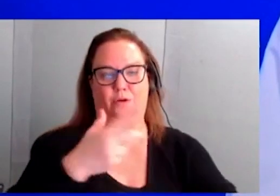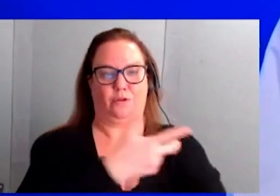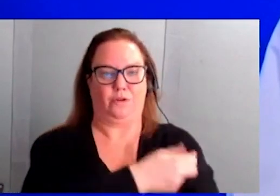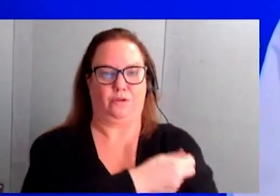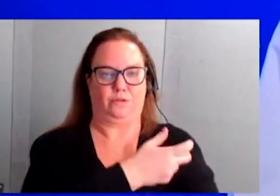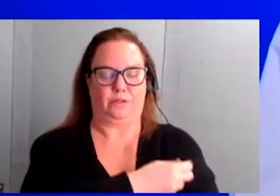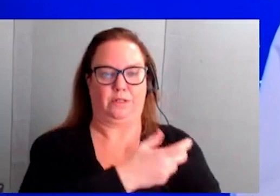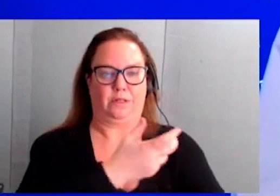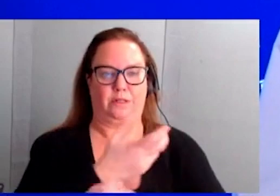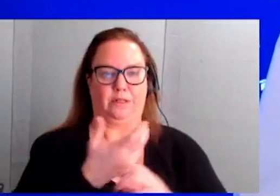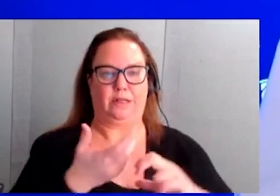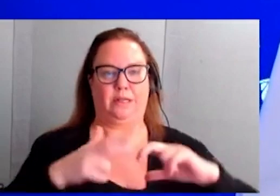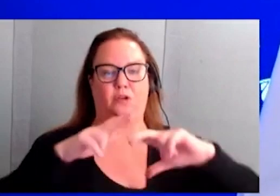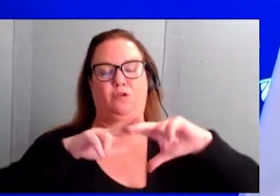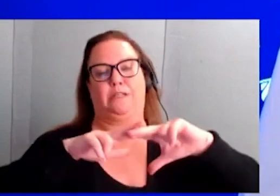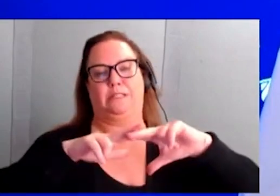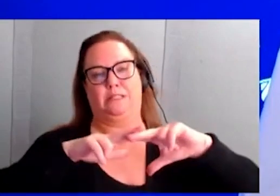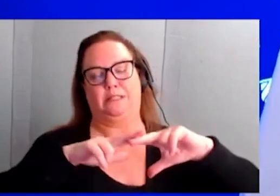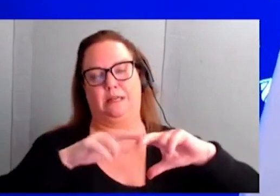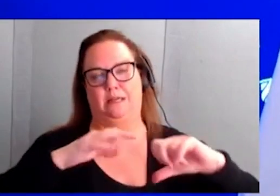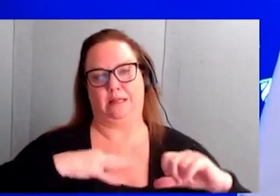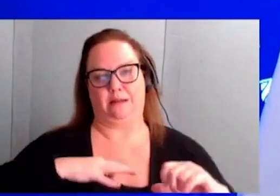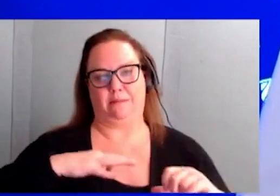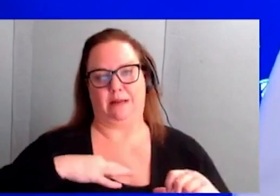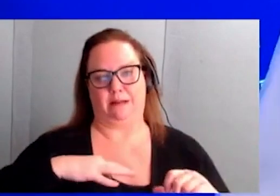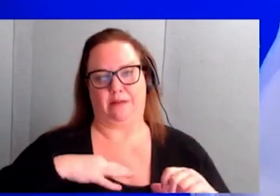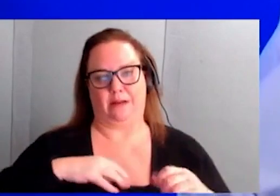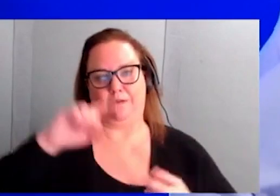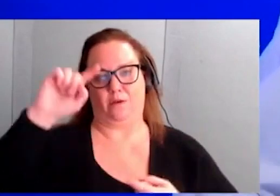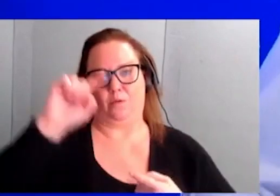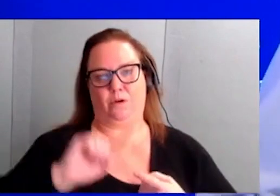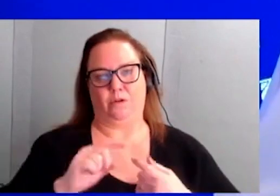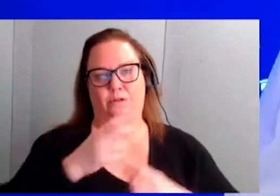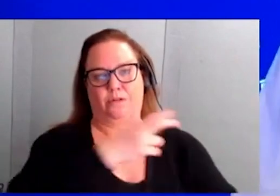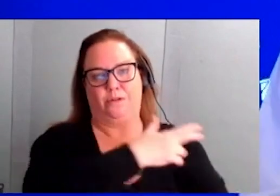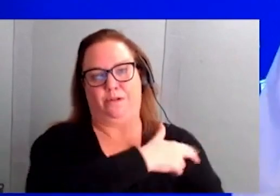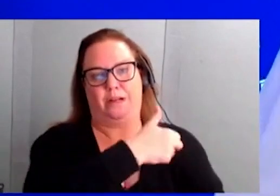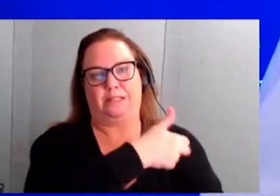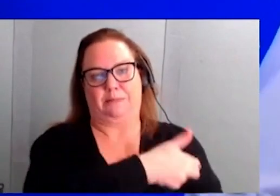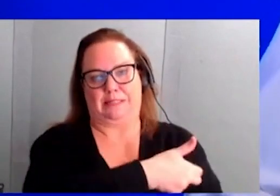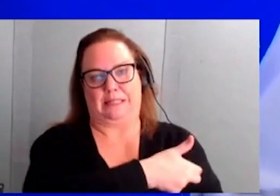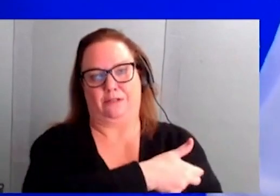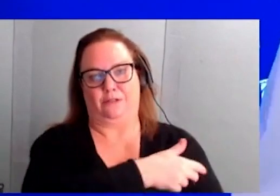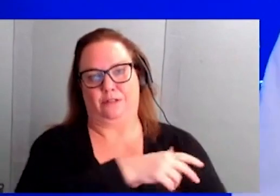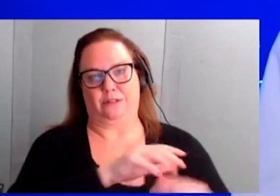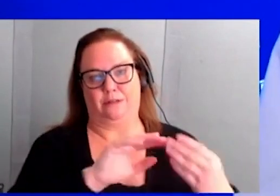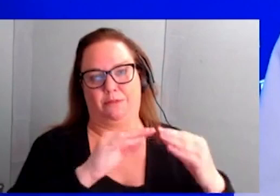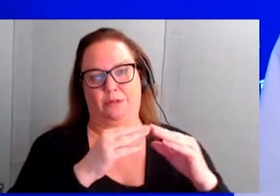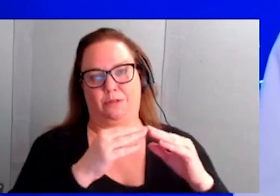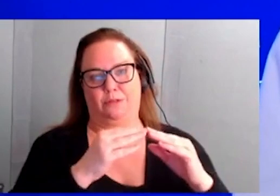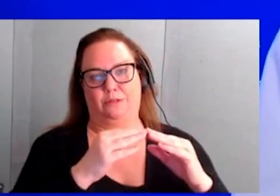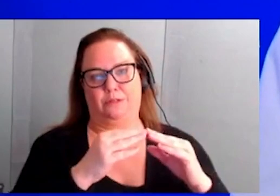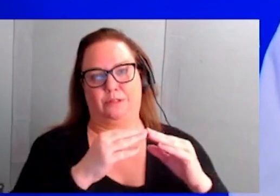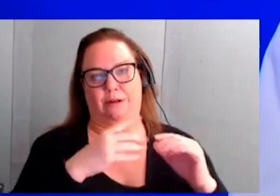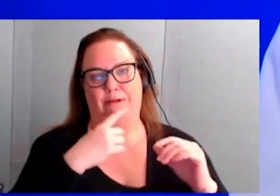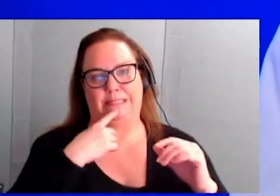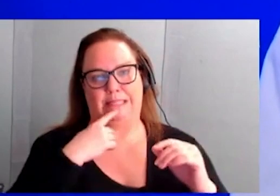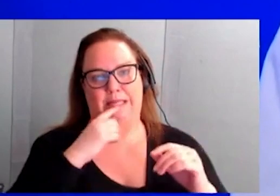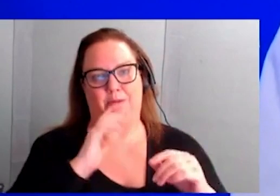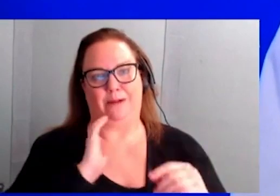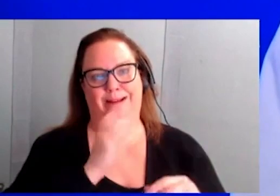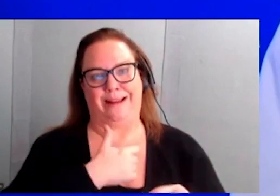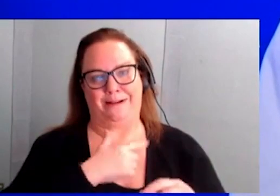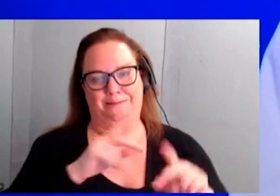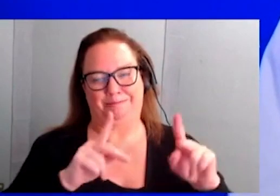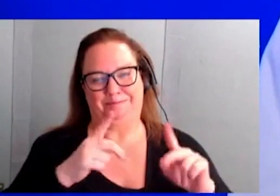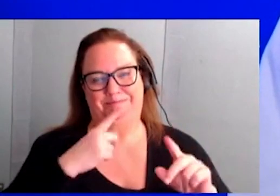increase that benefit of reducing your hospitalization risk. So I would just echo what our guests have said today and